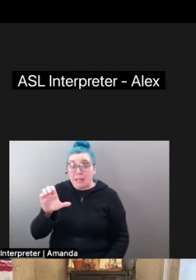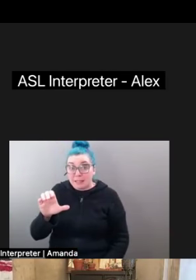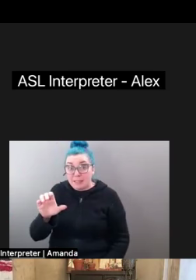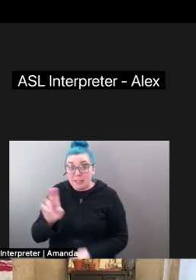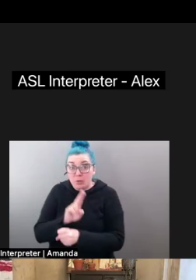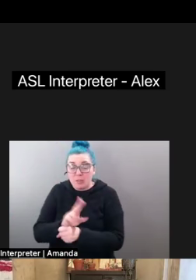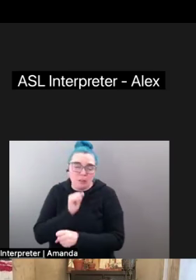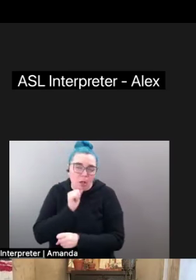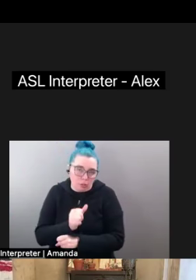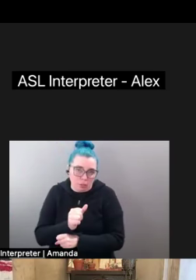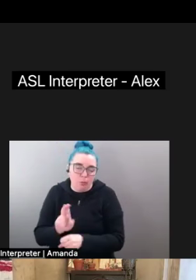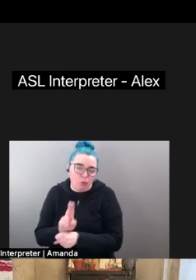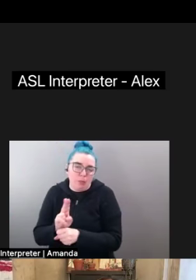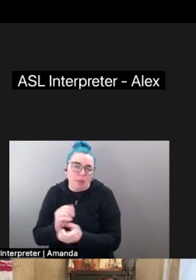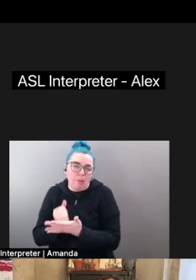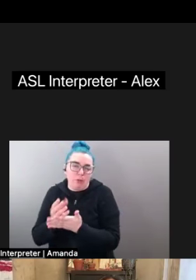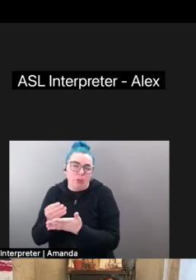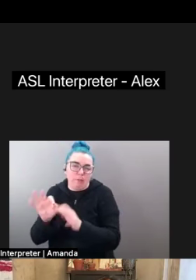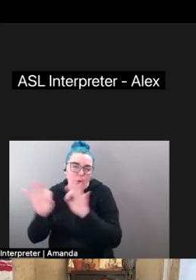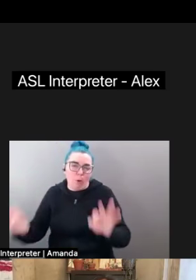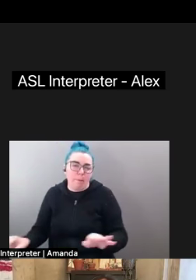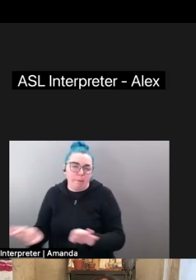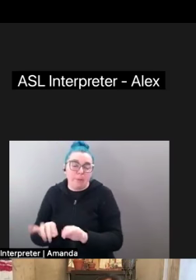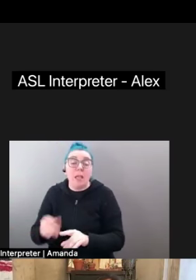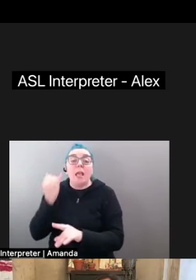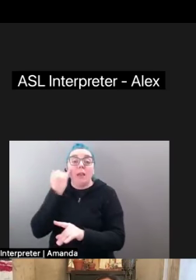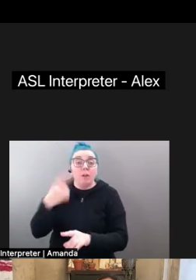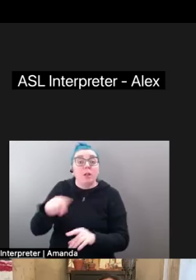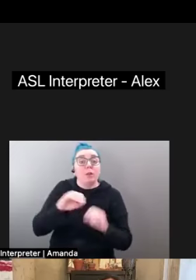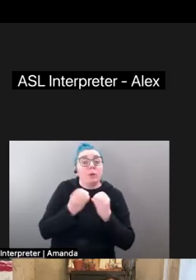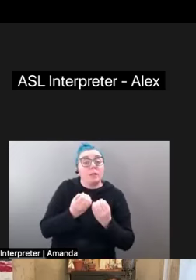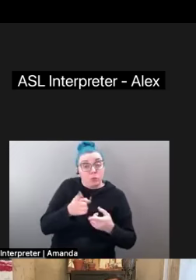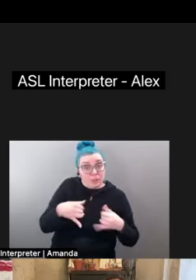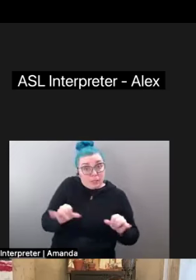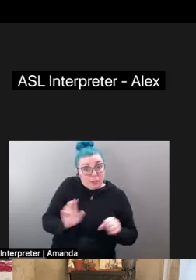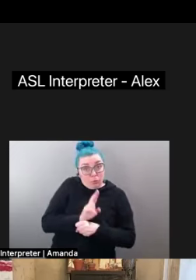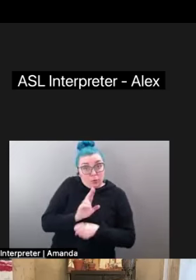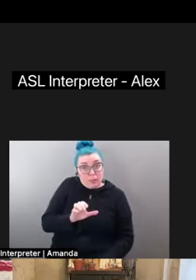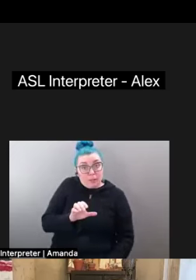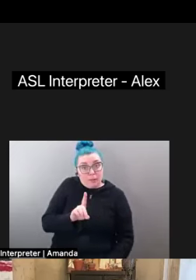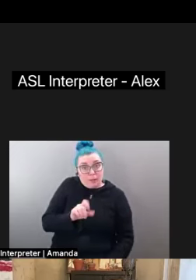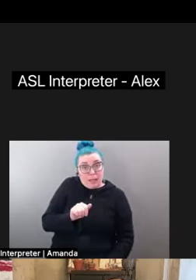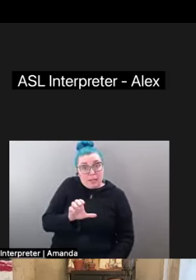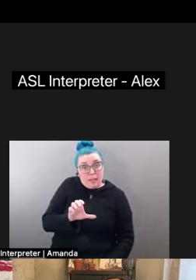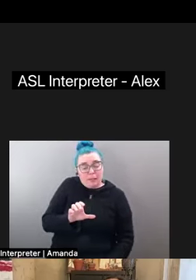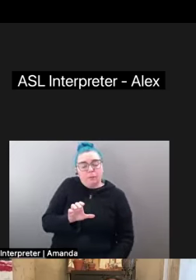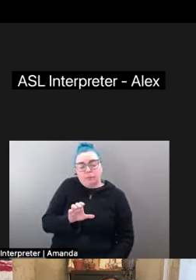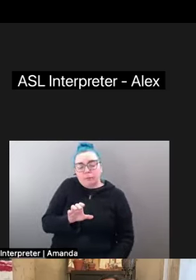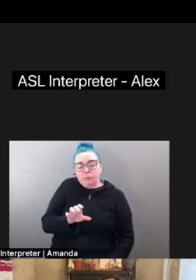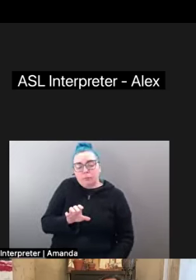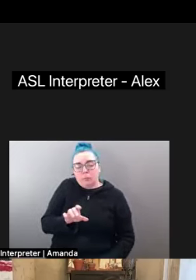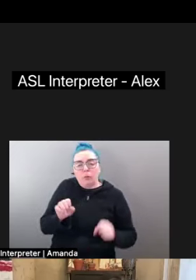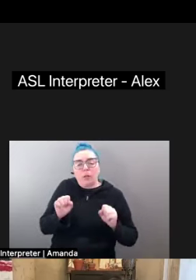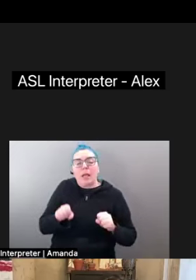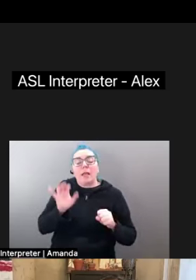an organization that has been using CKAF, on the instructions and definitions page, there is a column that indicates the areas